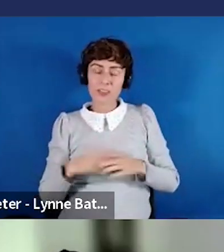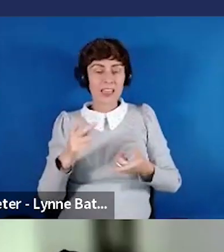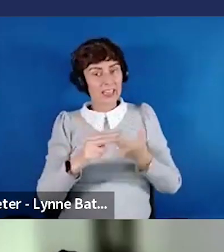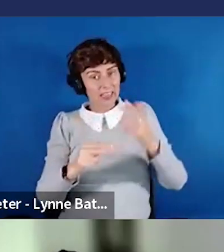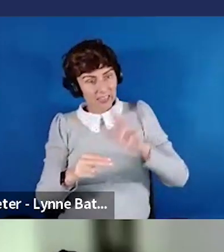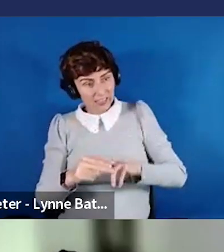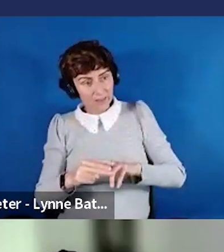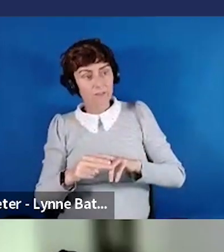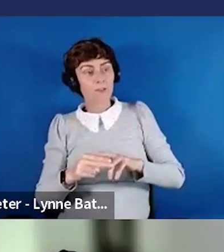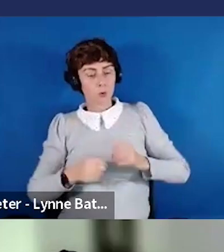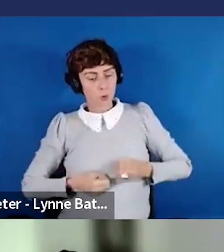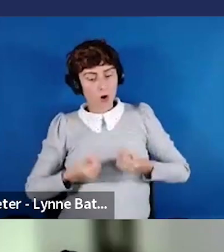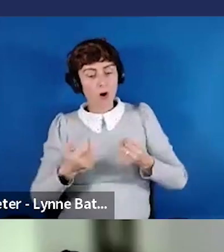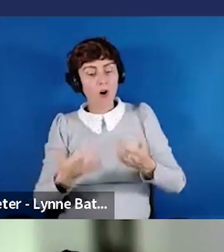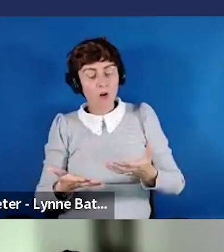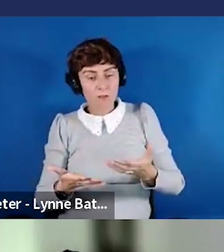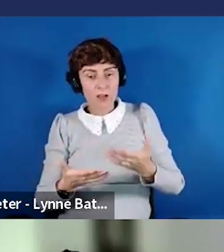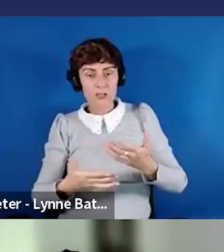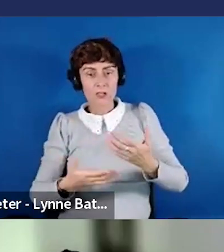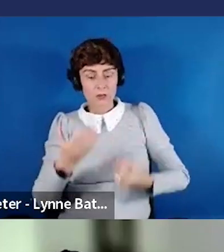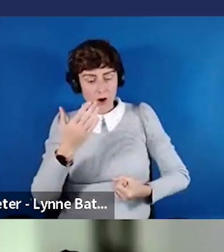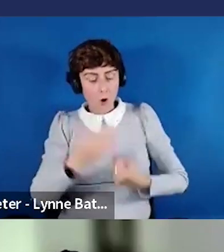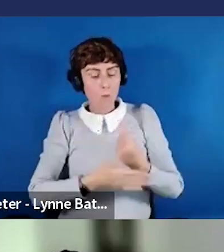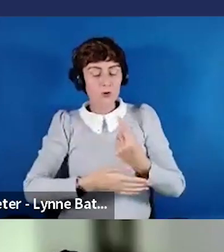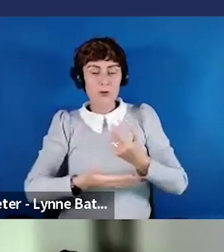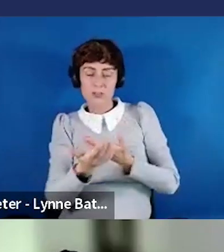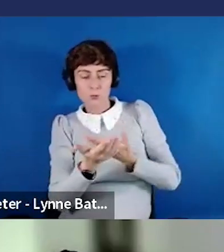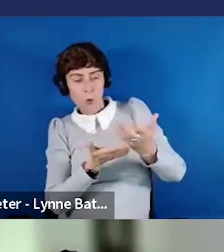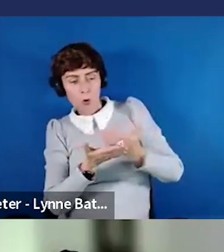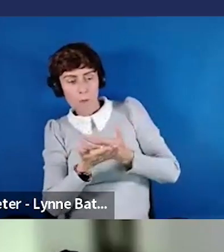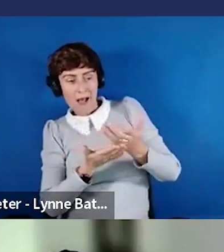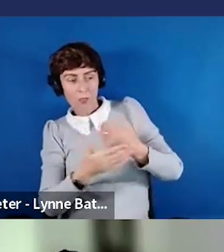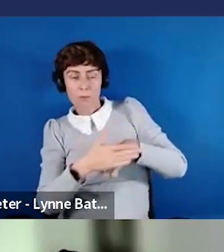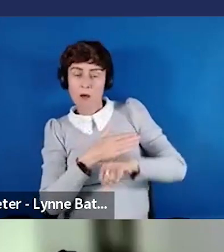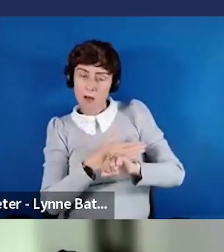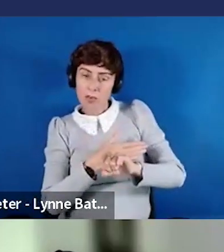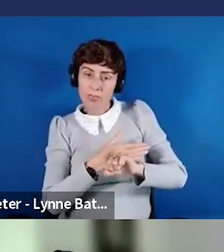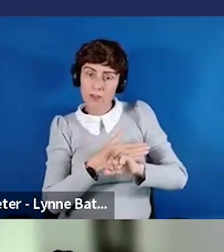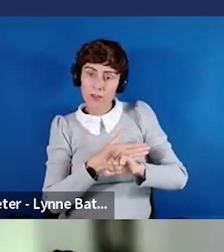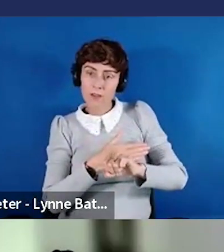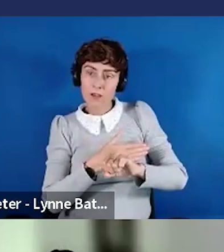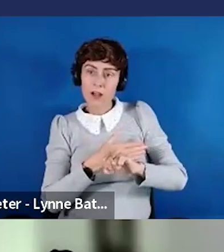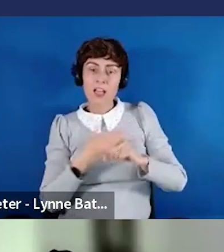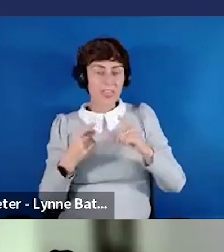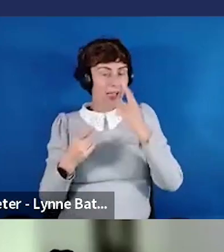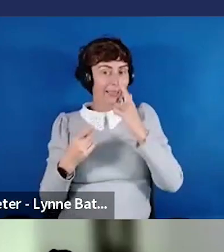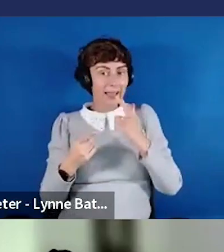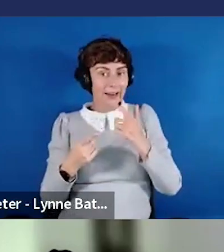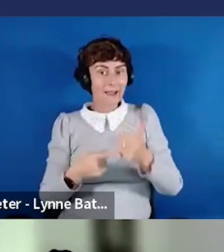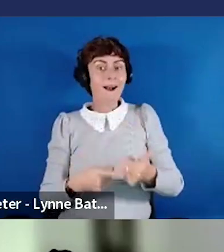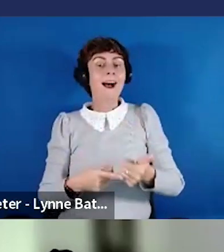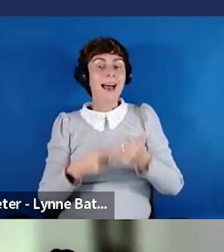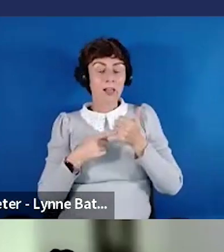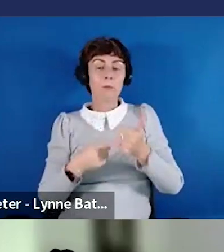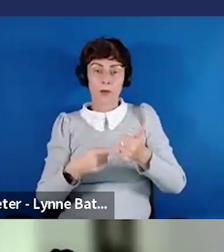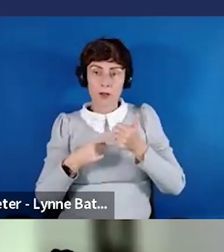explain to somebody the aspects of their birth, answer their questions that might help, resolve some of their sort of uncertainty about what